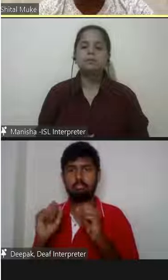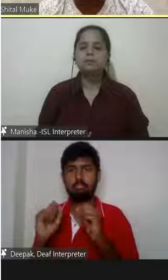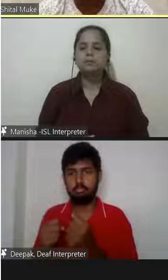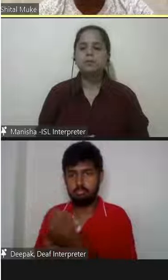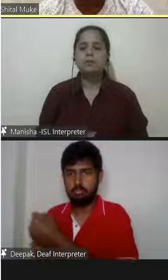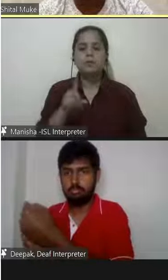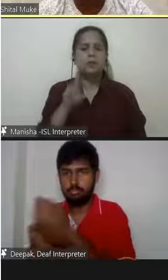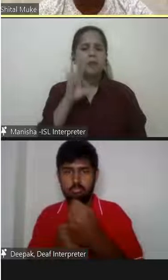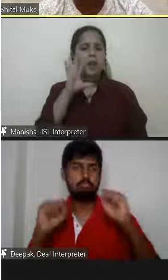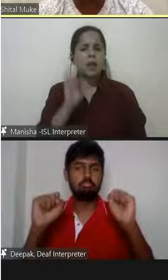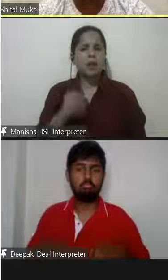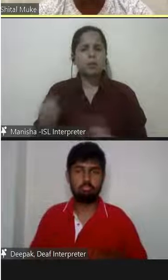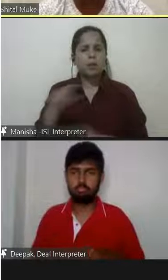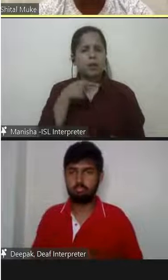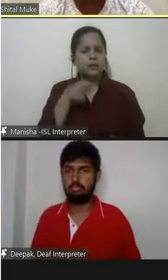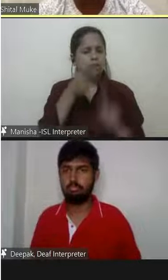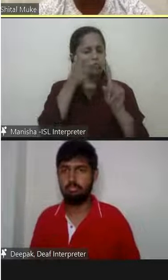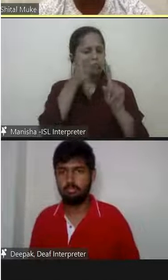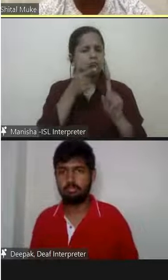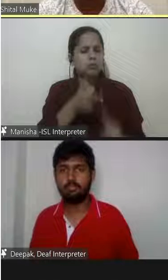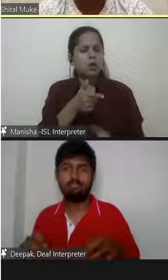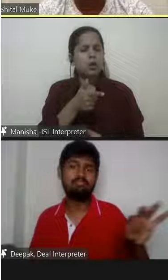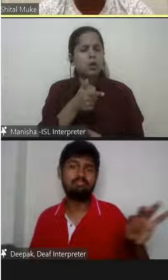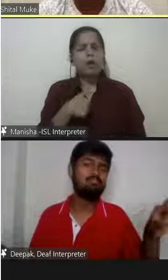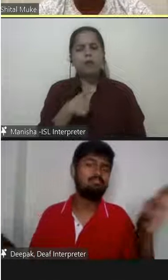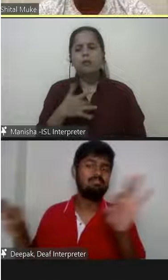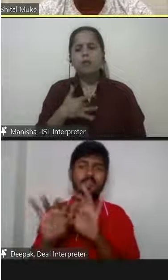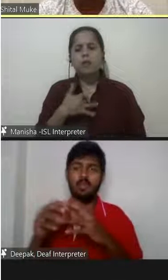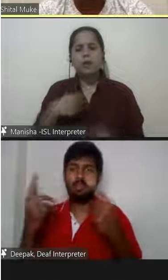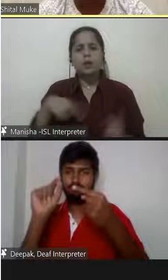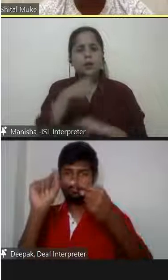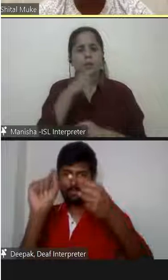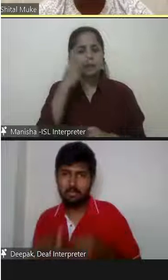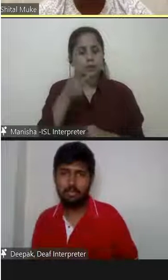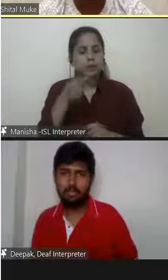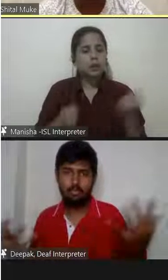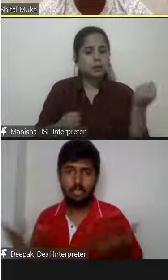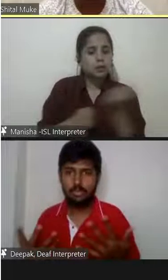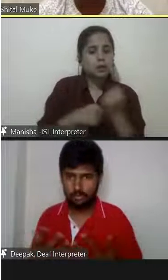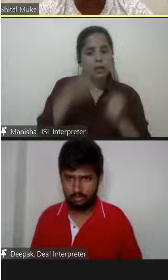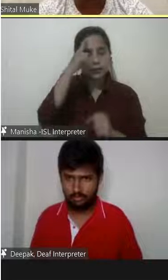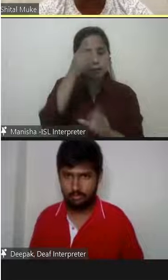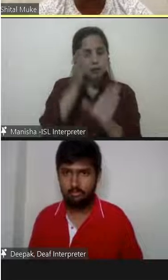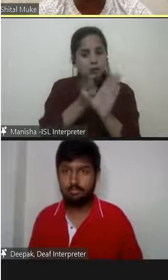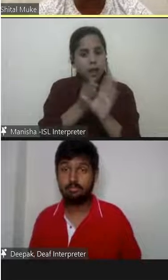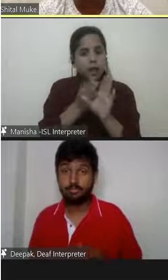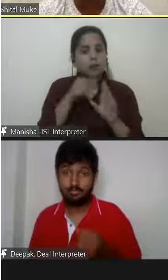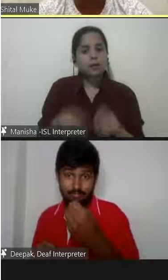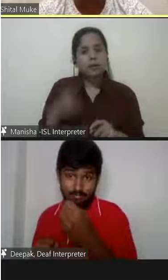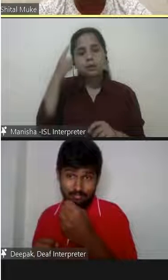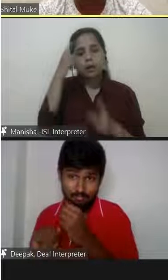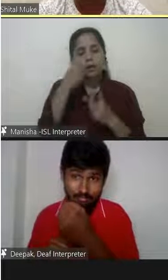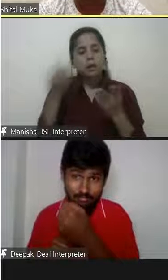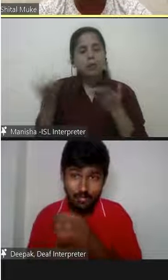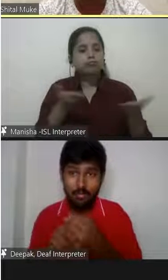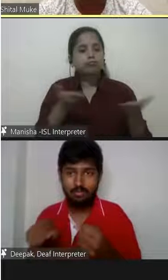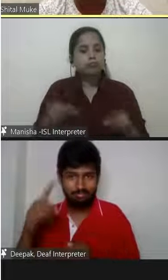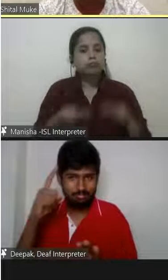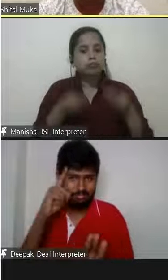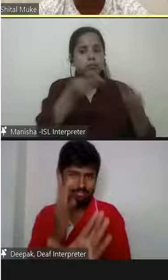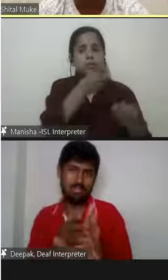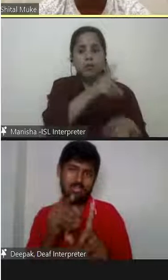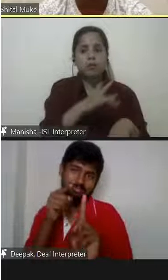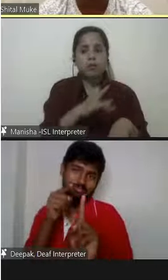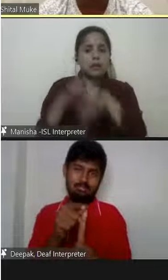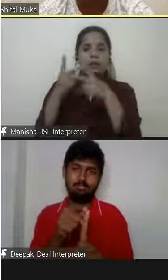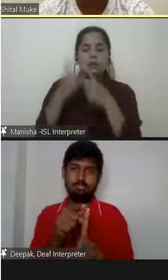important characteristic of the empirically supported psychological treatment was that they were sensitive to the context